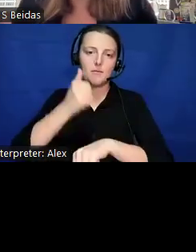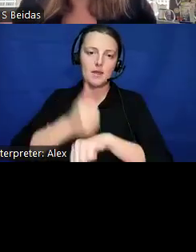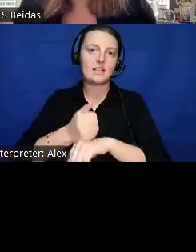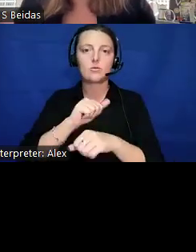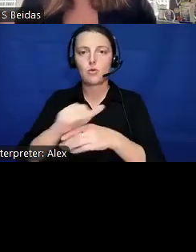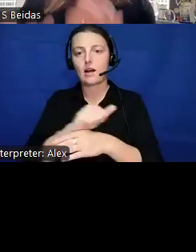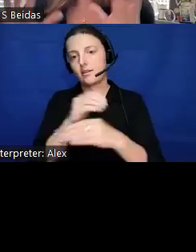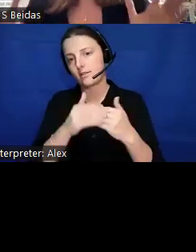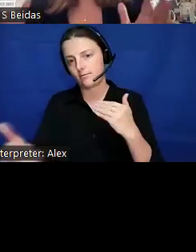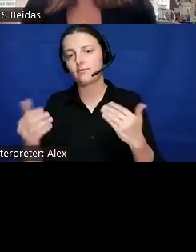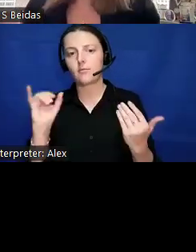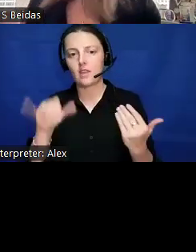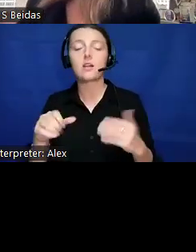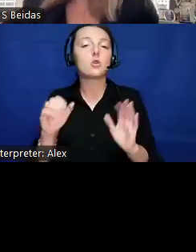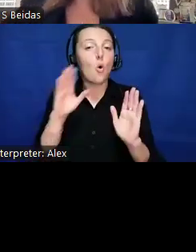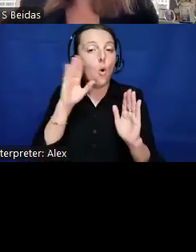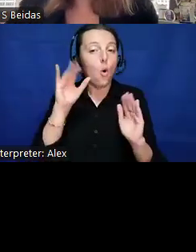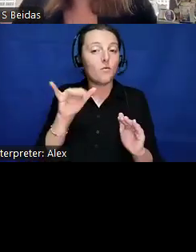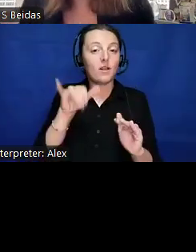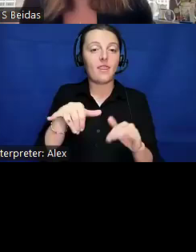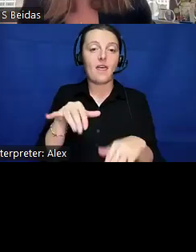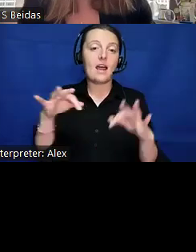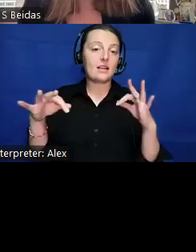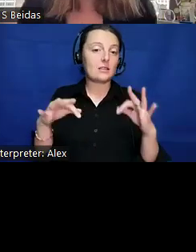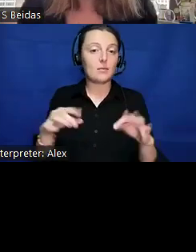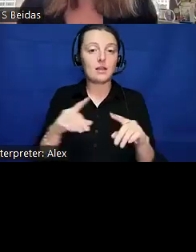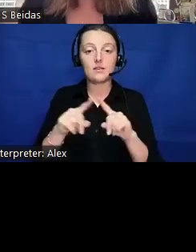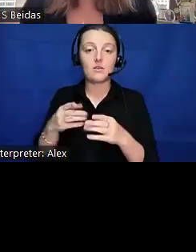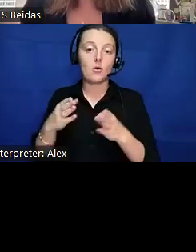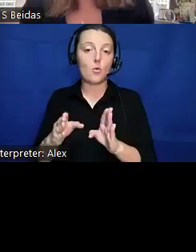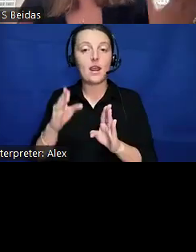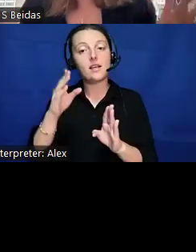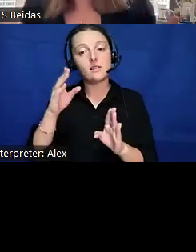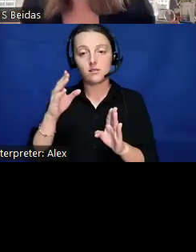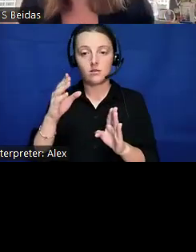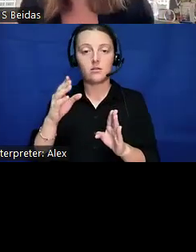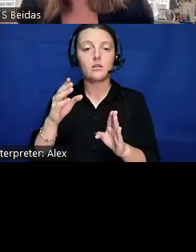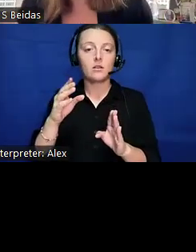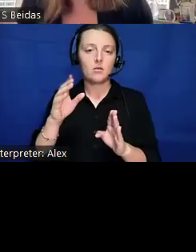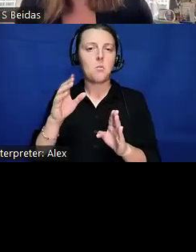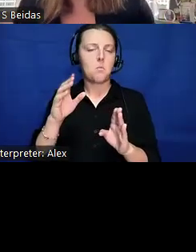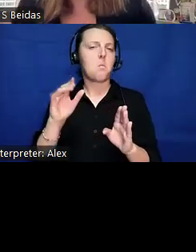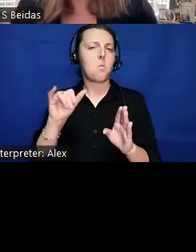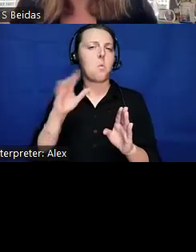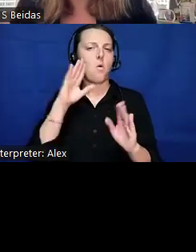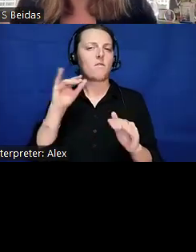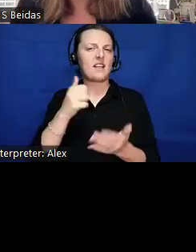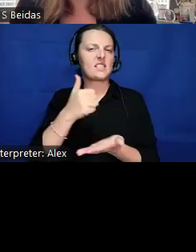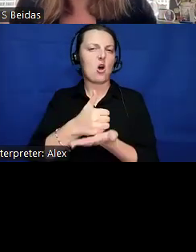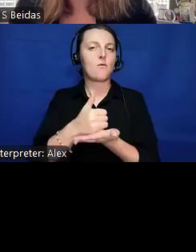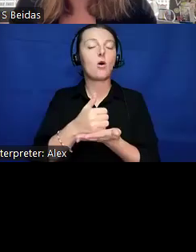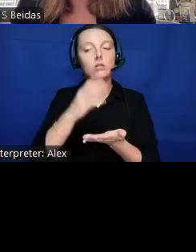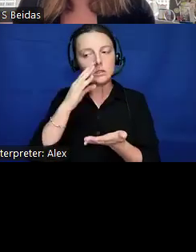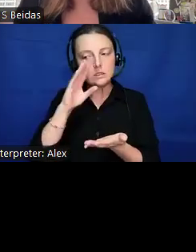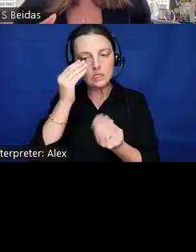ways of explaining what kind of falls within the remit of implementation science is helpful. And I will say it's an evolving field. And so